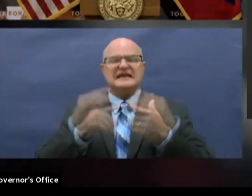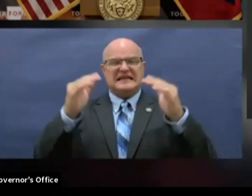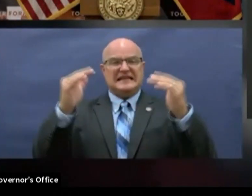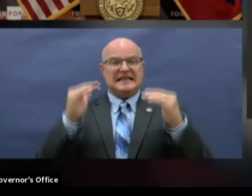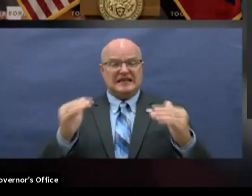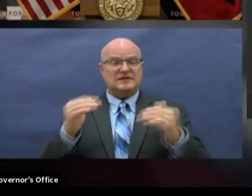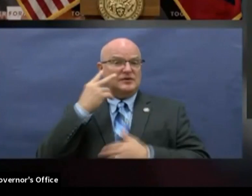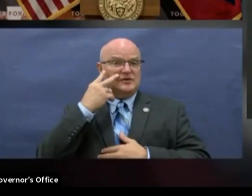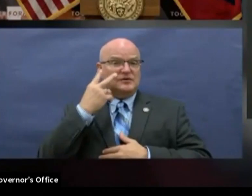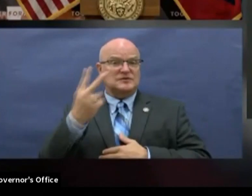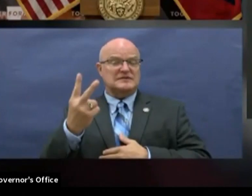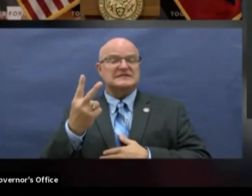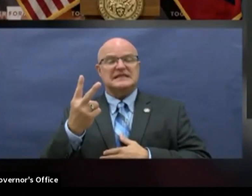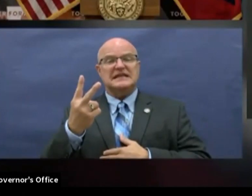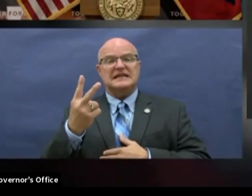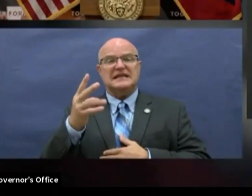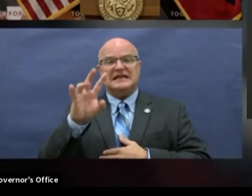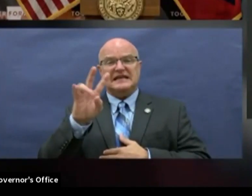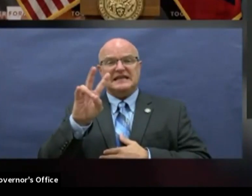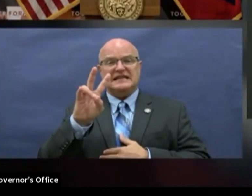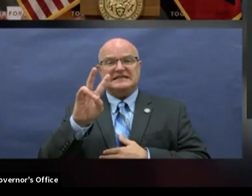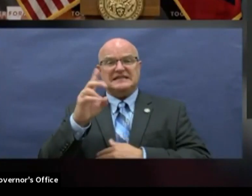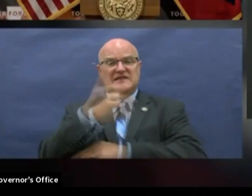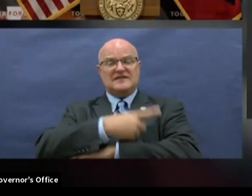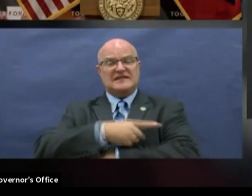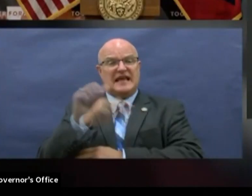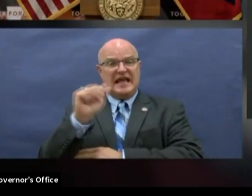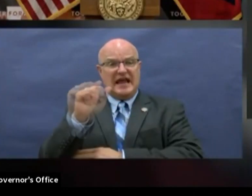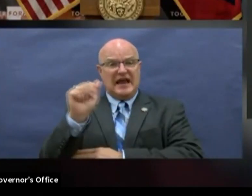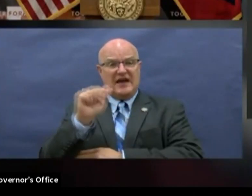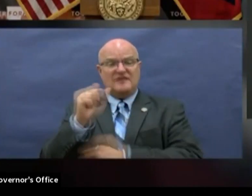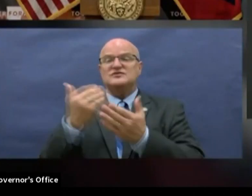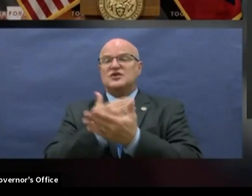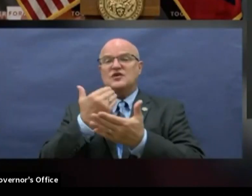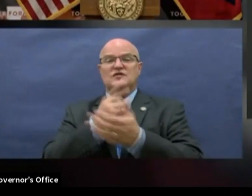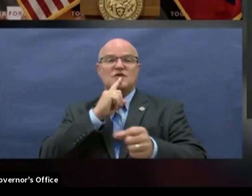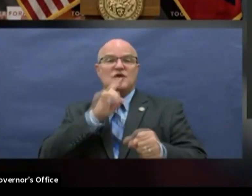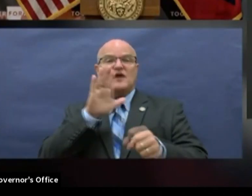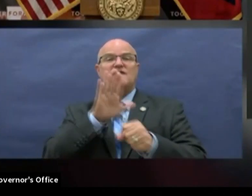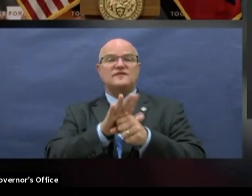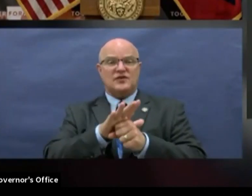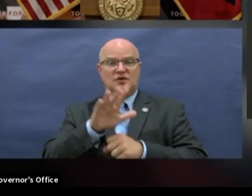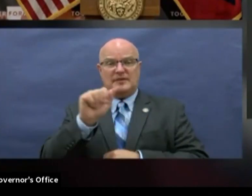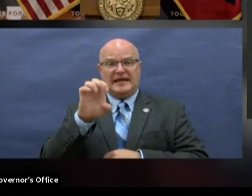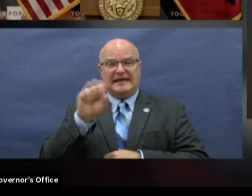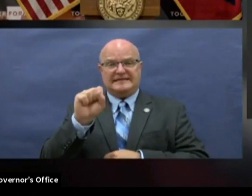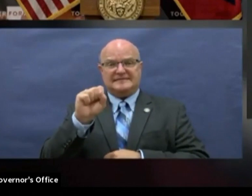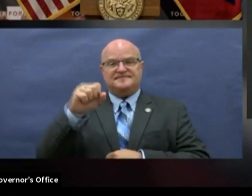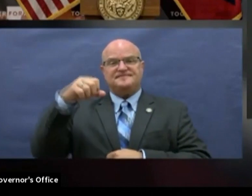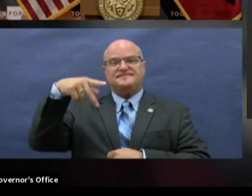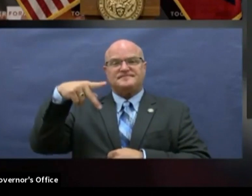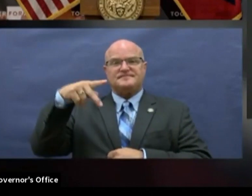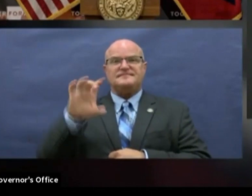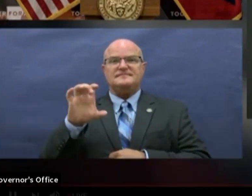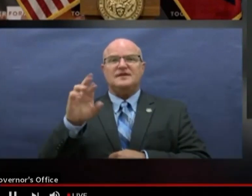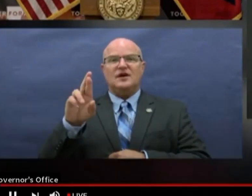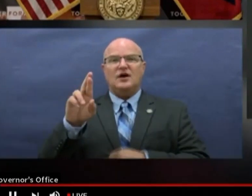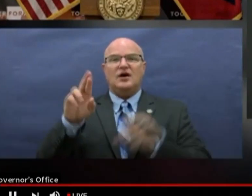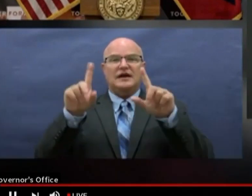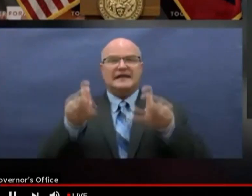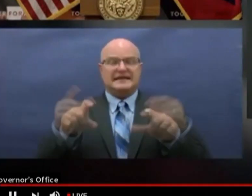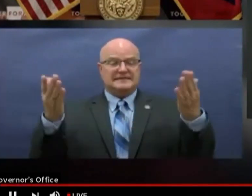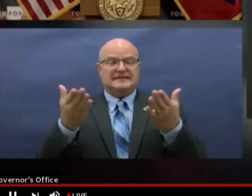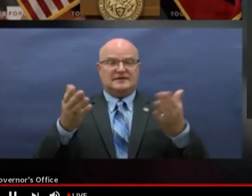next one, you see the 7-day rolling average of new confirmed cases. Those are the PCR cases in